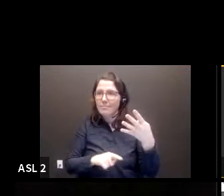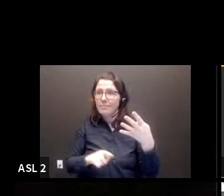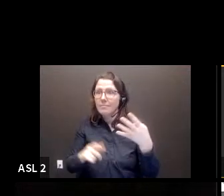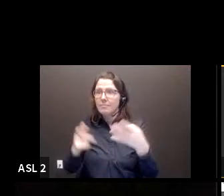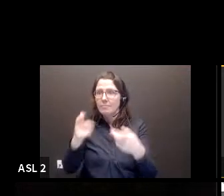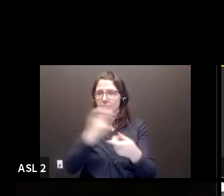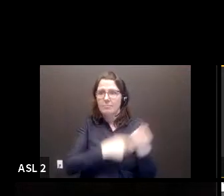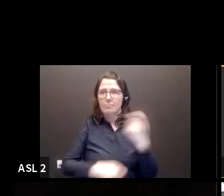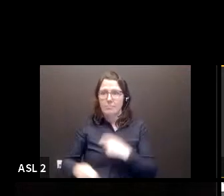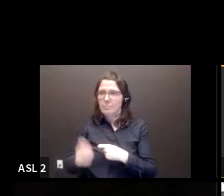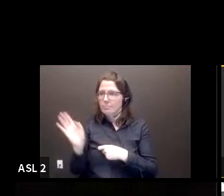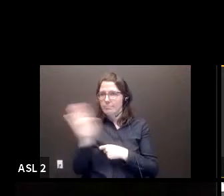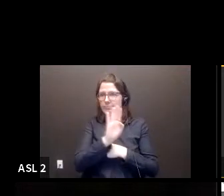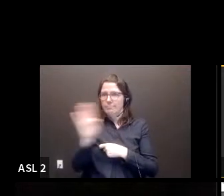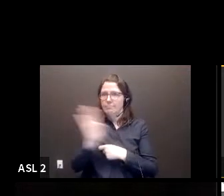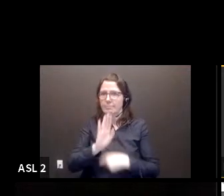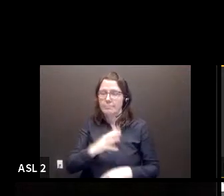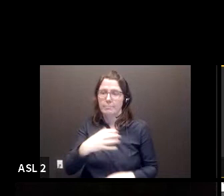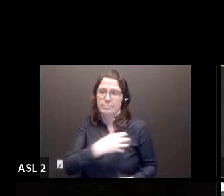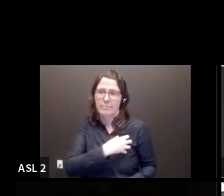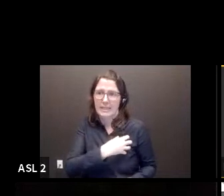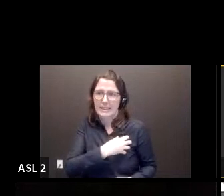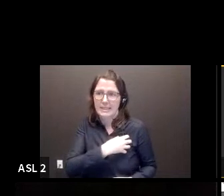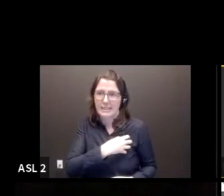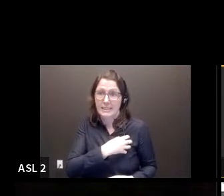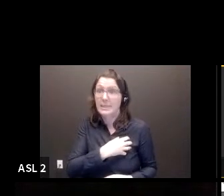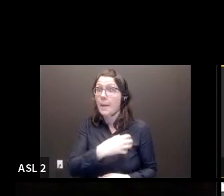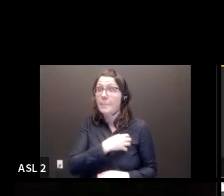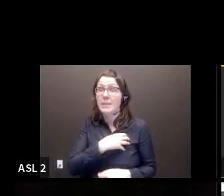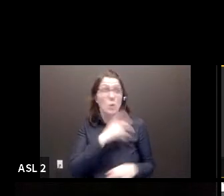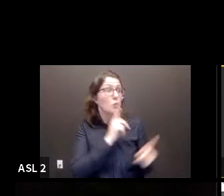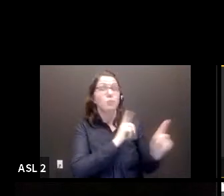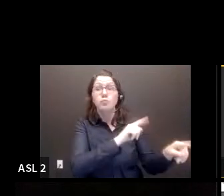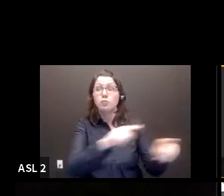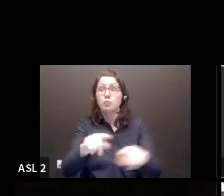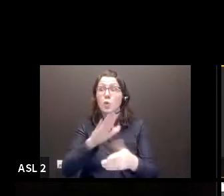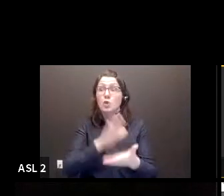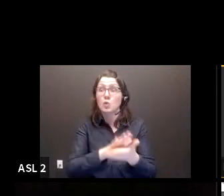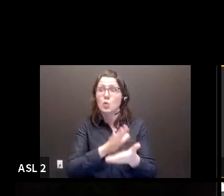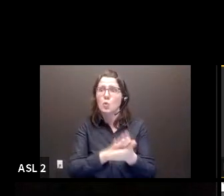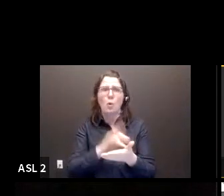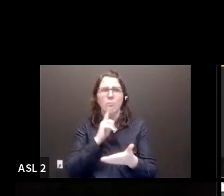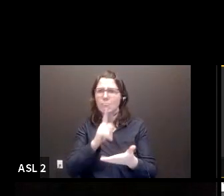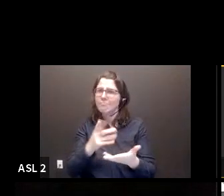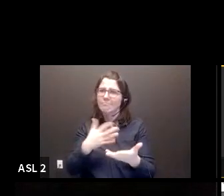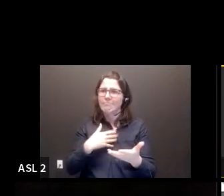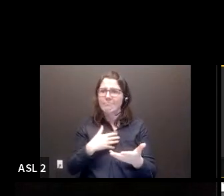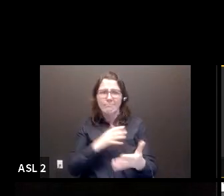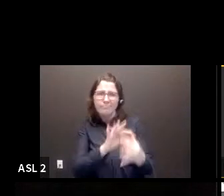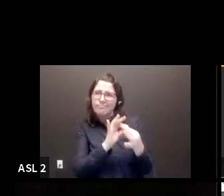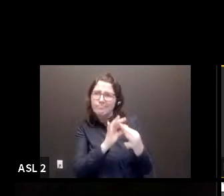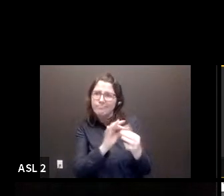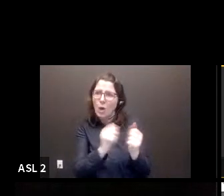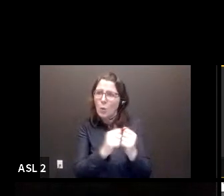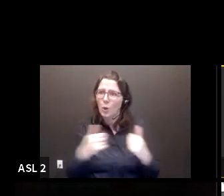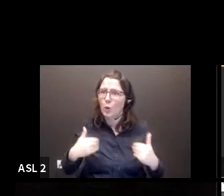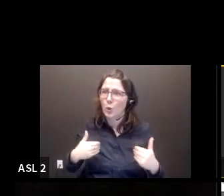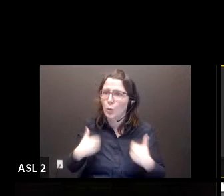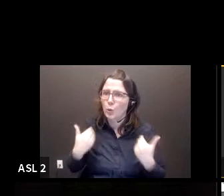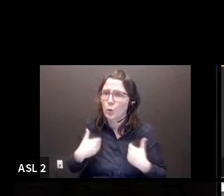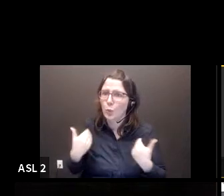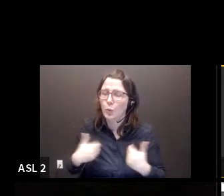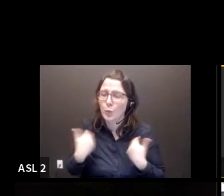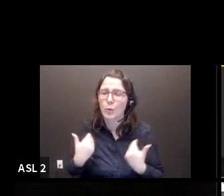program never been a complaint against them they are all very youth oriented they're actually specialized and trained uh to help deal with youth